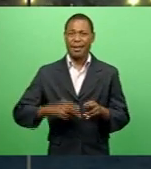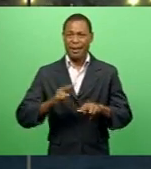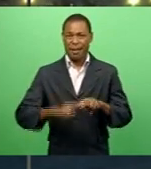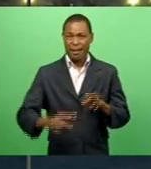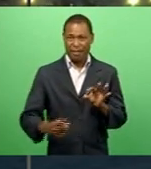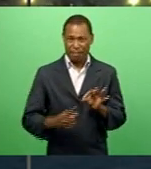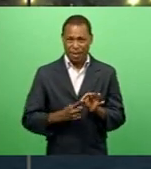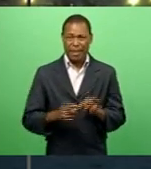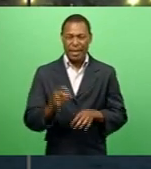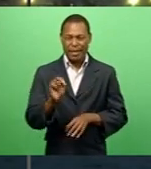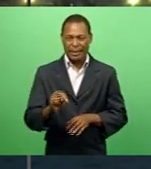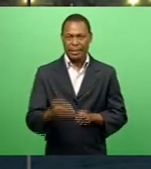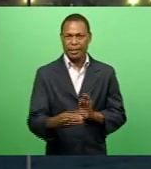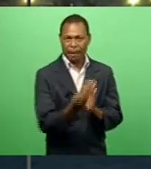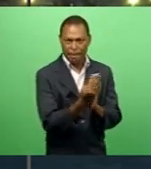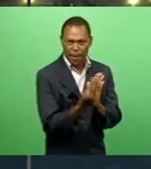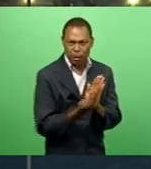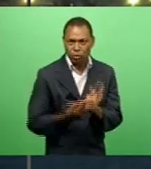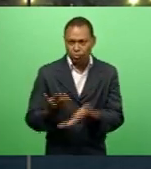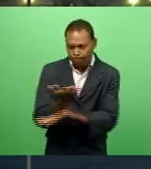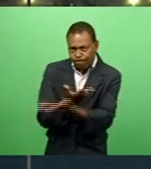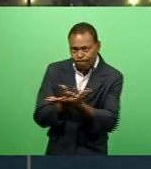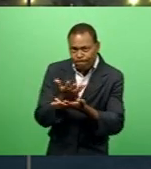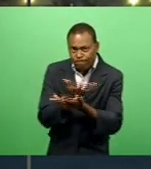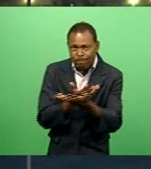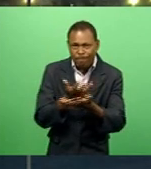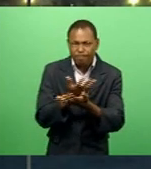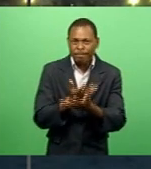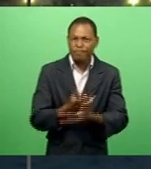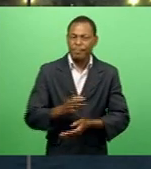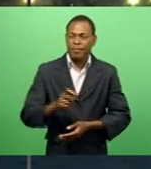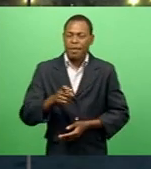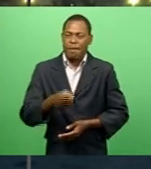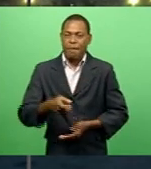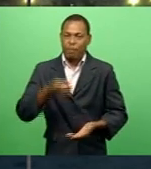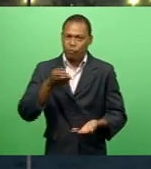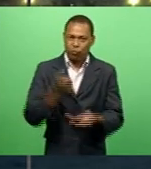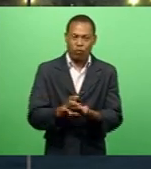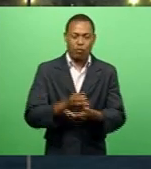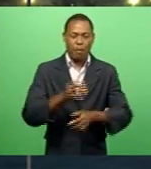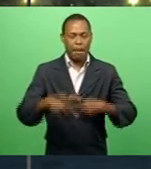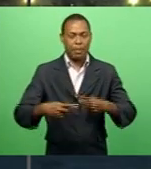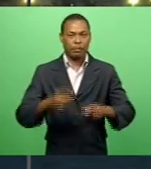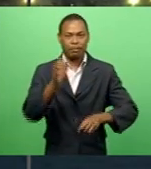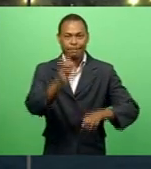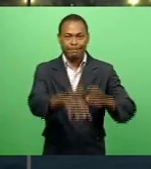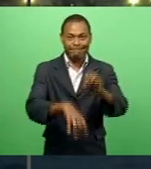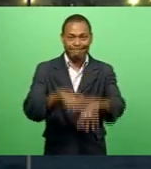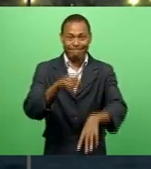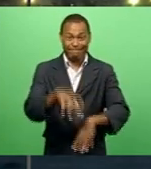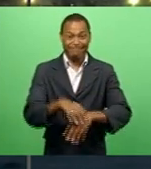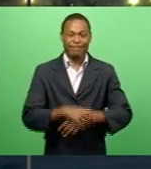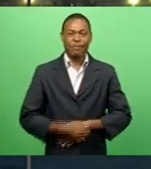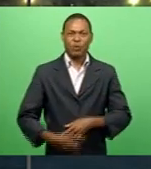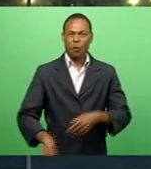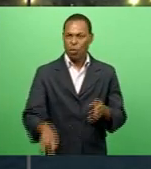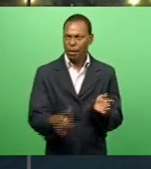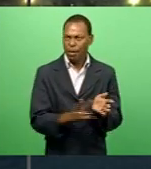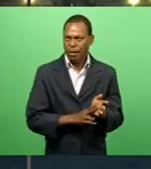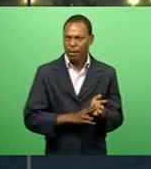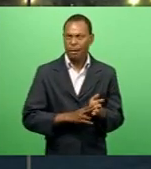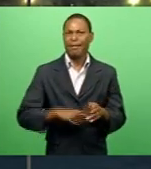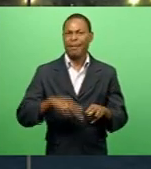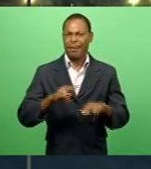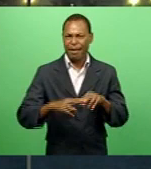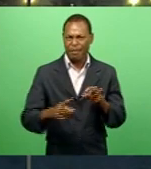budget consultations if the party is genuine about its contribution. This comes after the NFP called on the government to